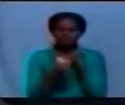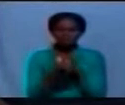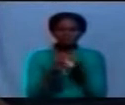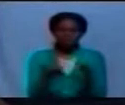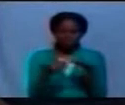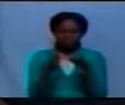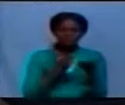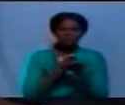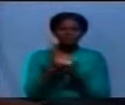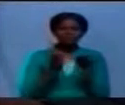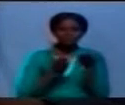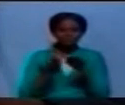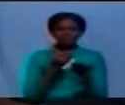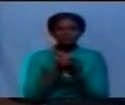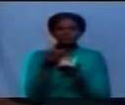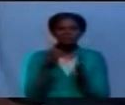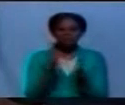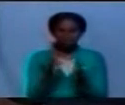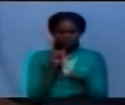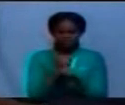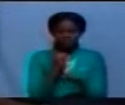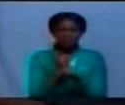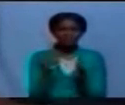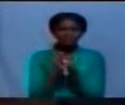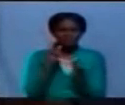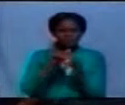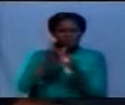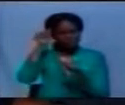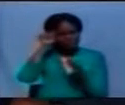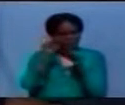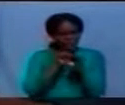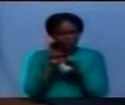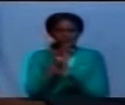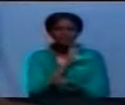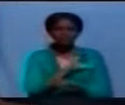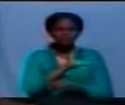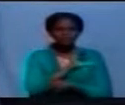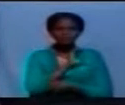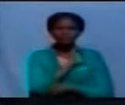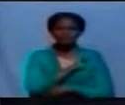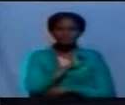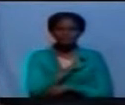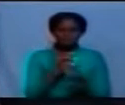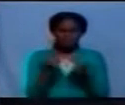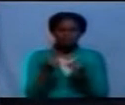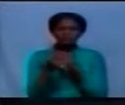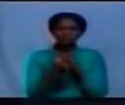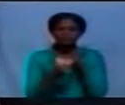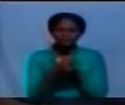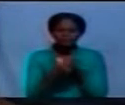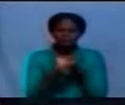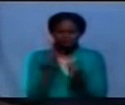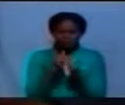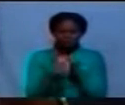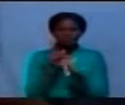services to the customers? Are they operating within a common banking code of conduct? We have a signed banking code of conduct, which